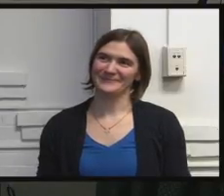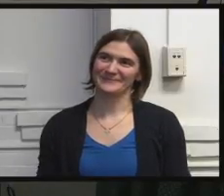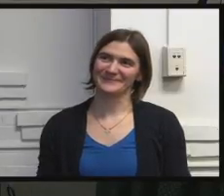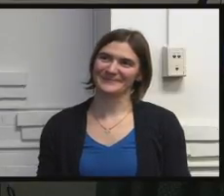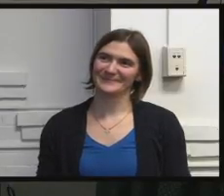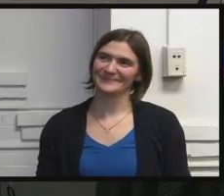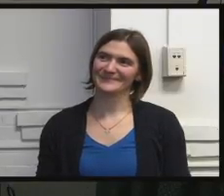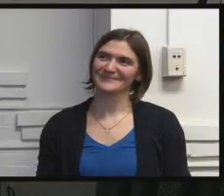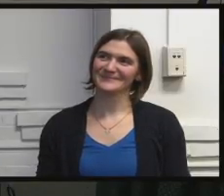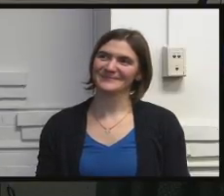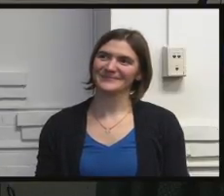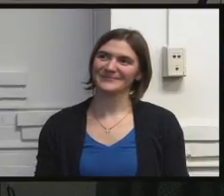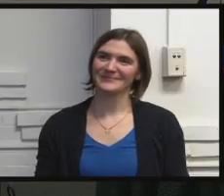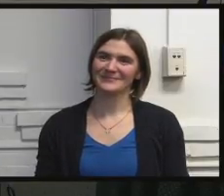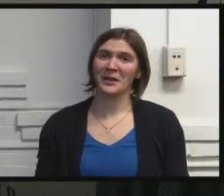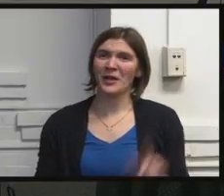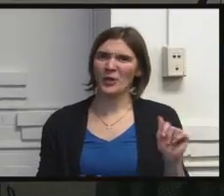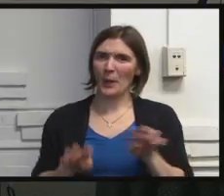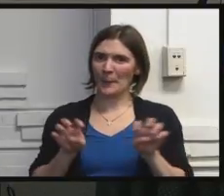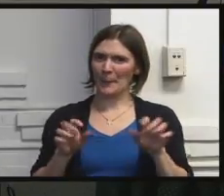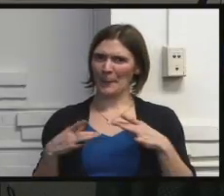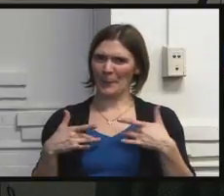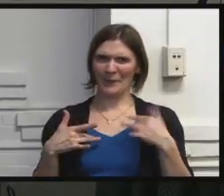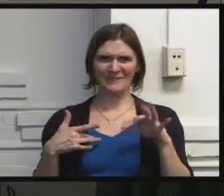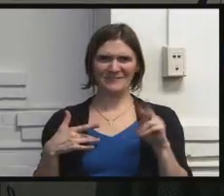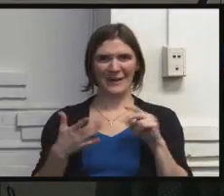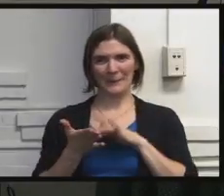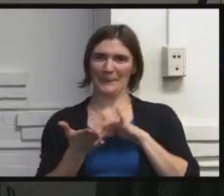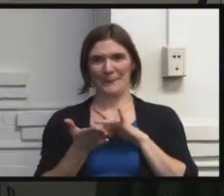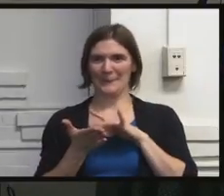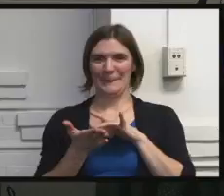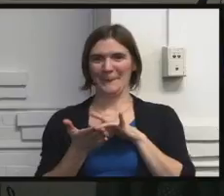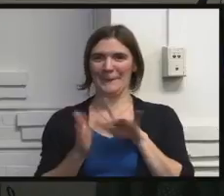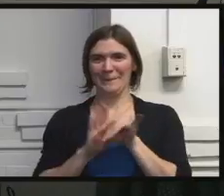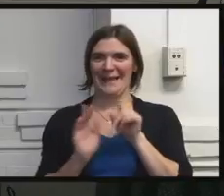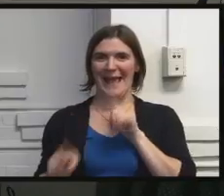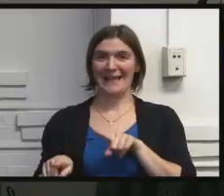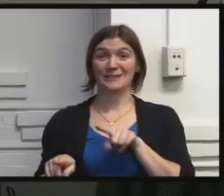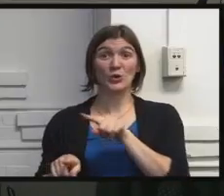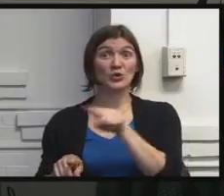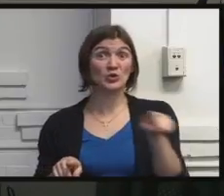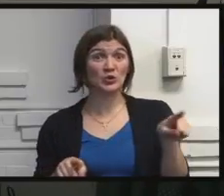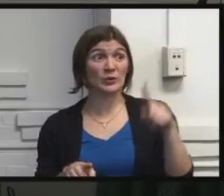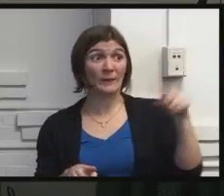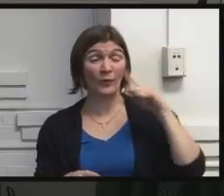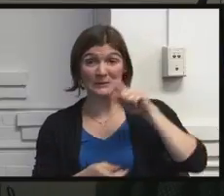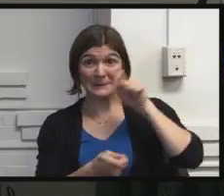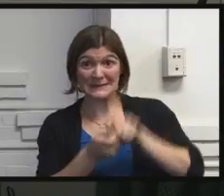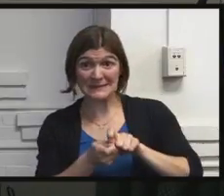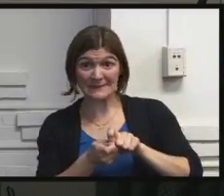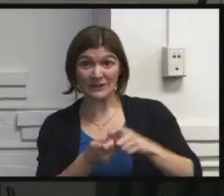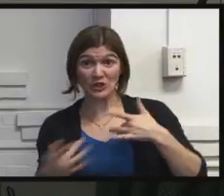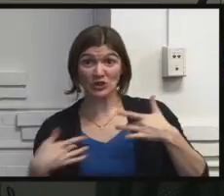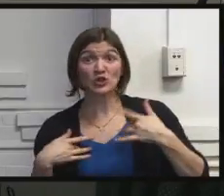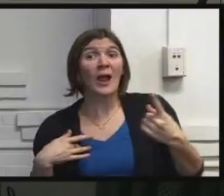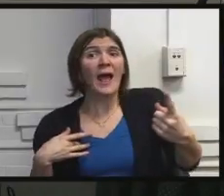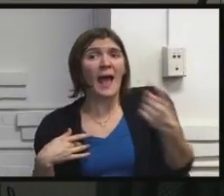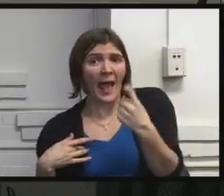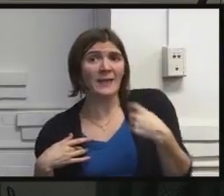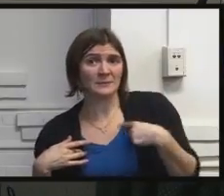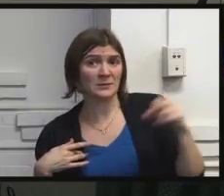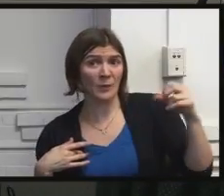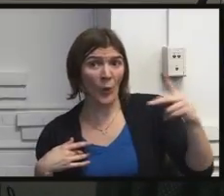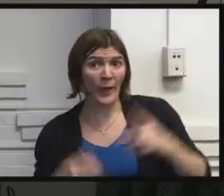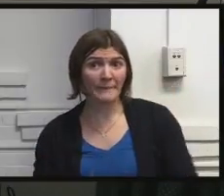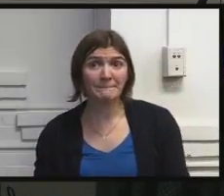This is kind of fun. So for the folks that are here for a specific concern, I hope that I address them tonight, and make sure to ask me questions at the end if we have not